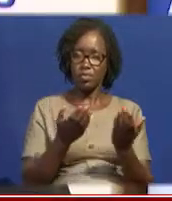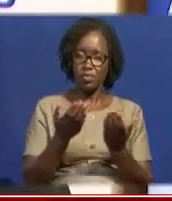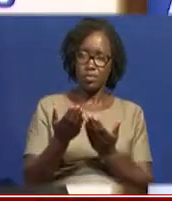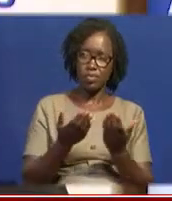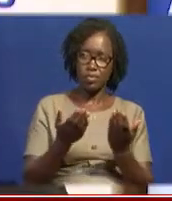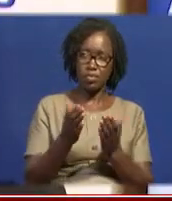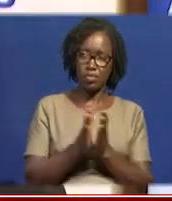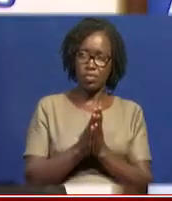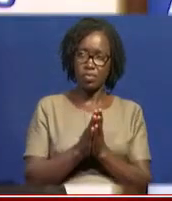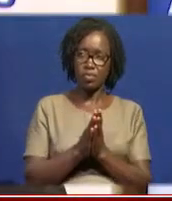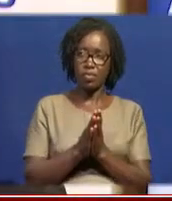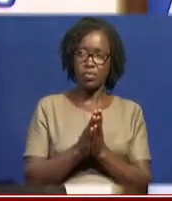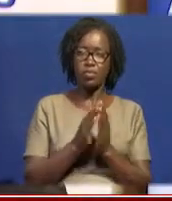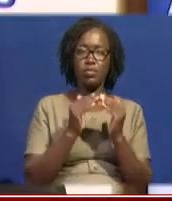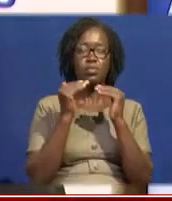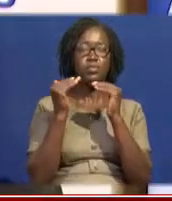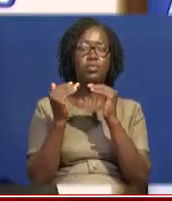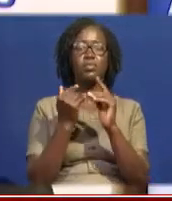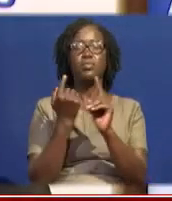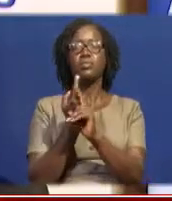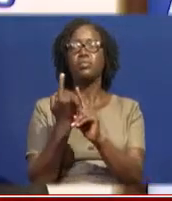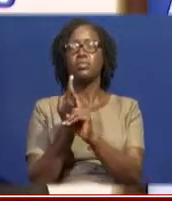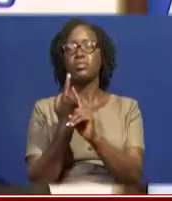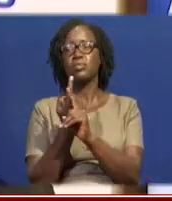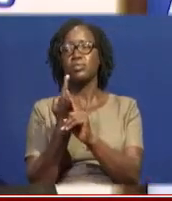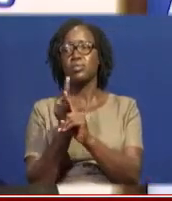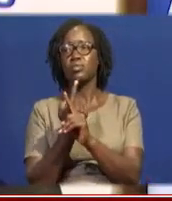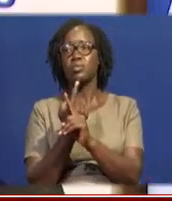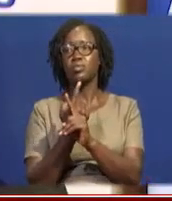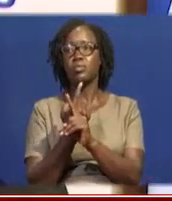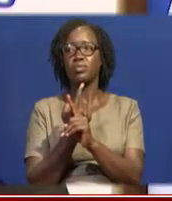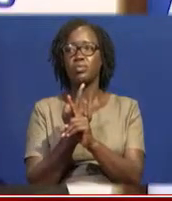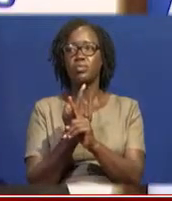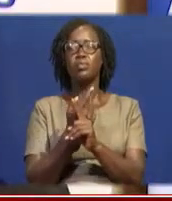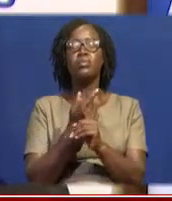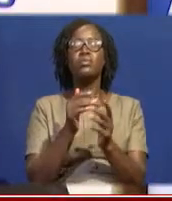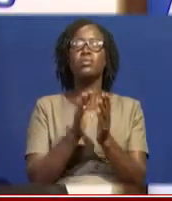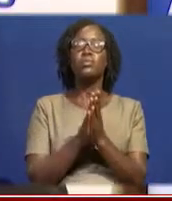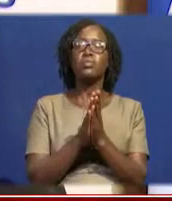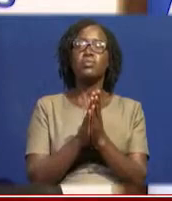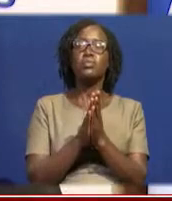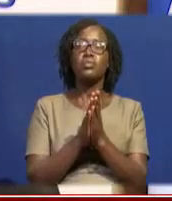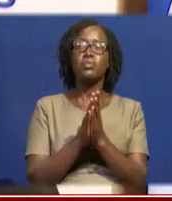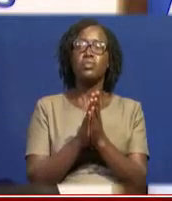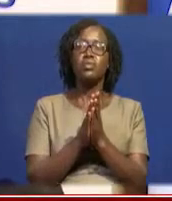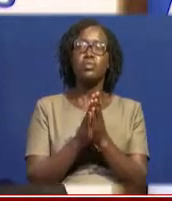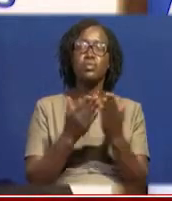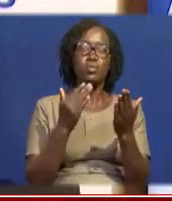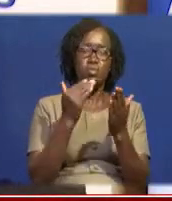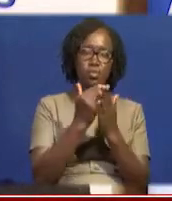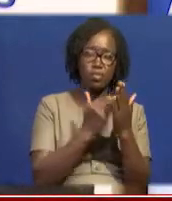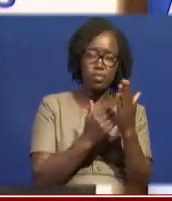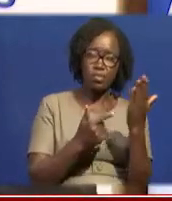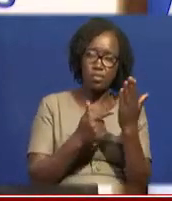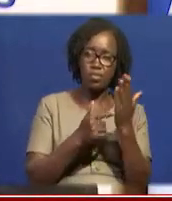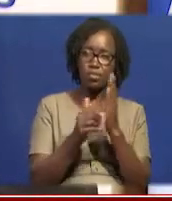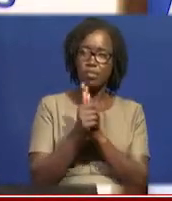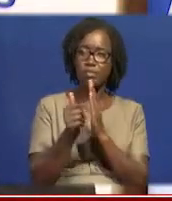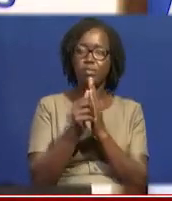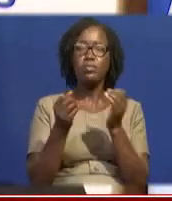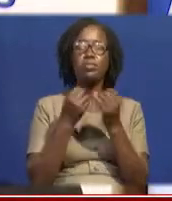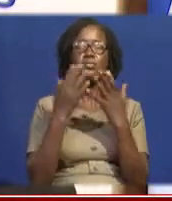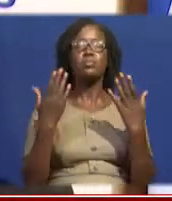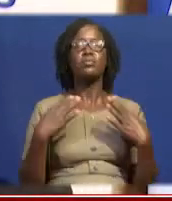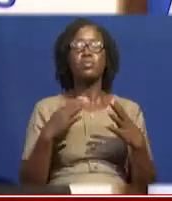At various levels, programs with our private partners are going on, first teaching the digital skills and also informing